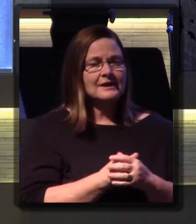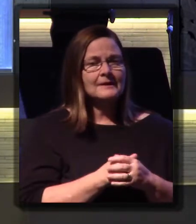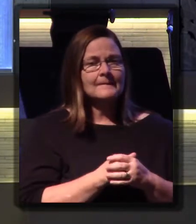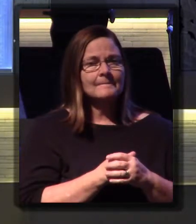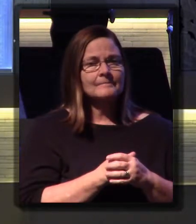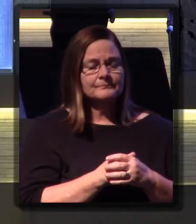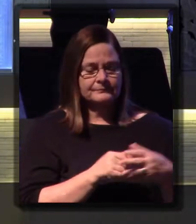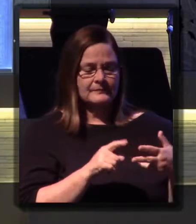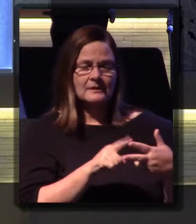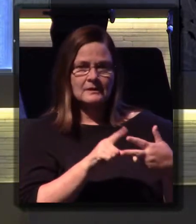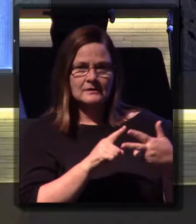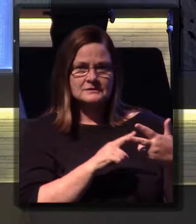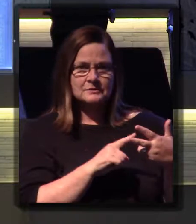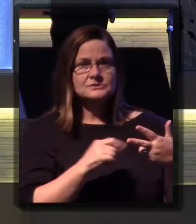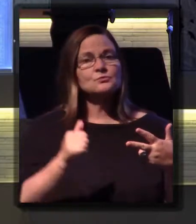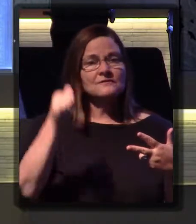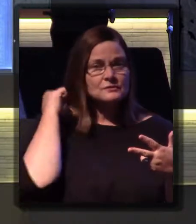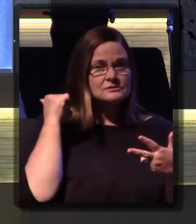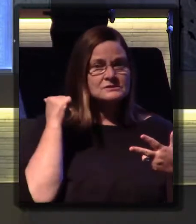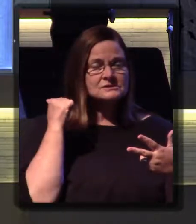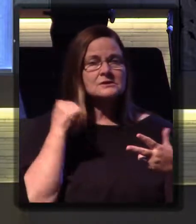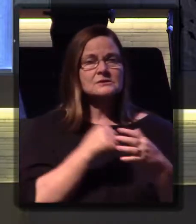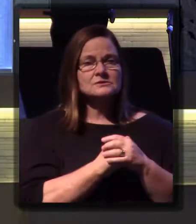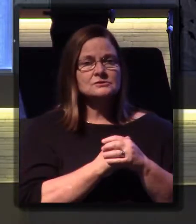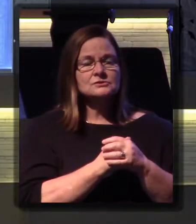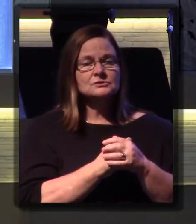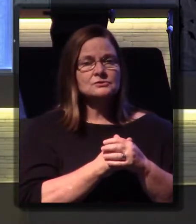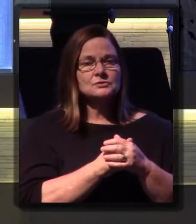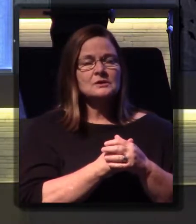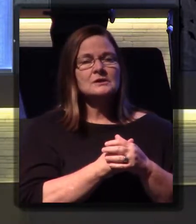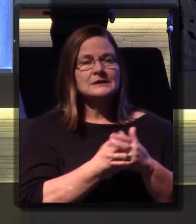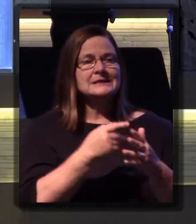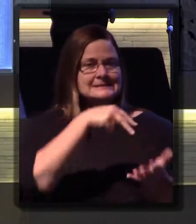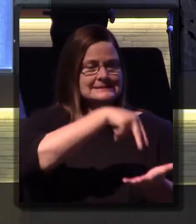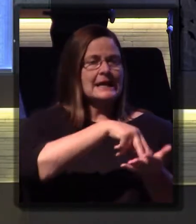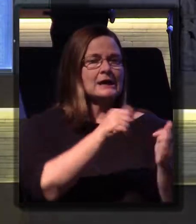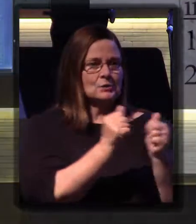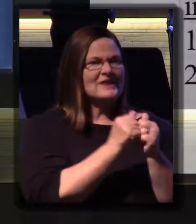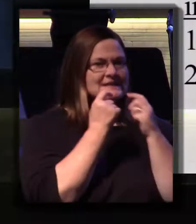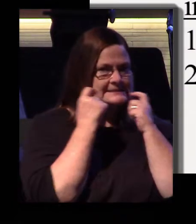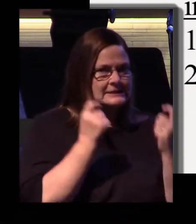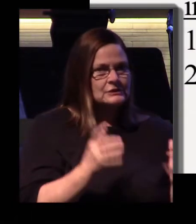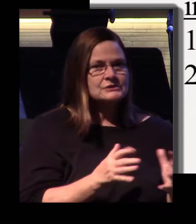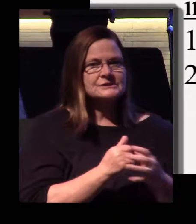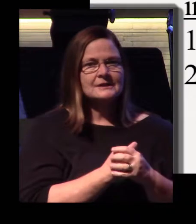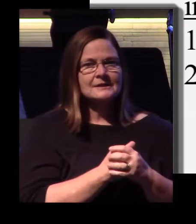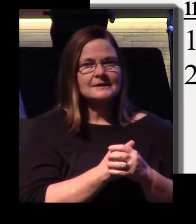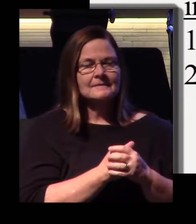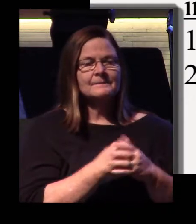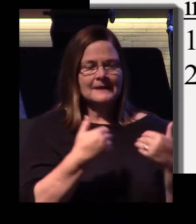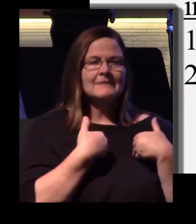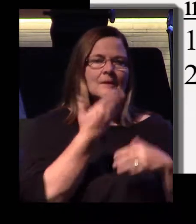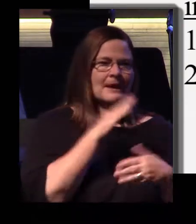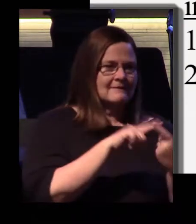who refuses to walk in the counsel of the wicked. Further, this person refuses to stand in the